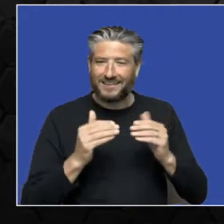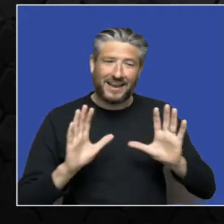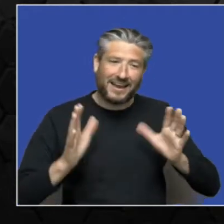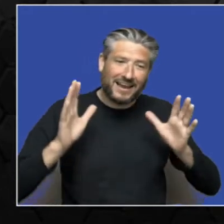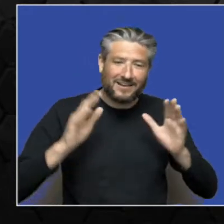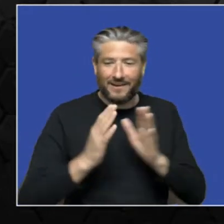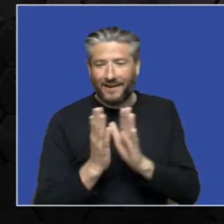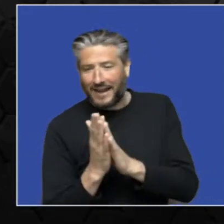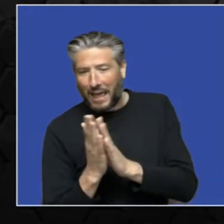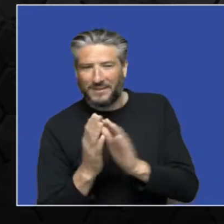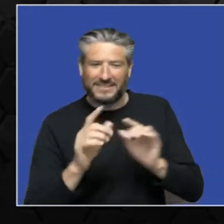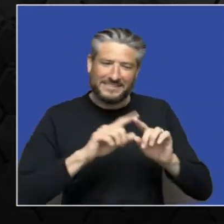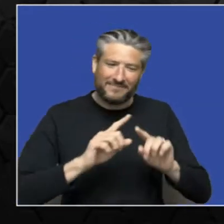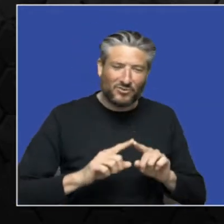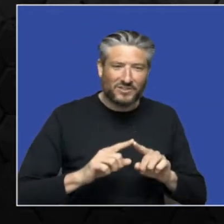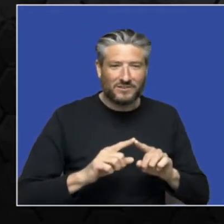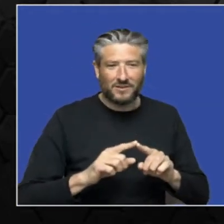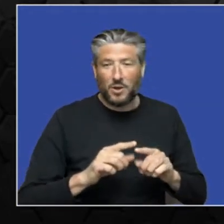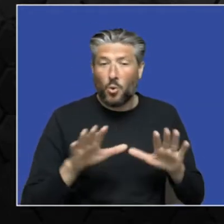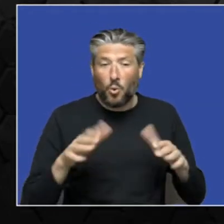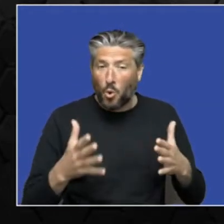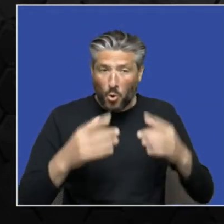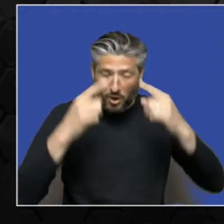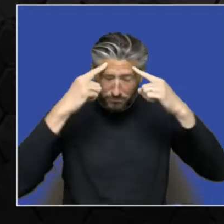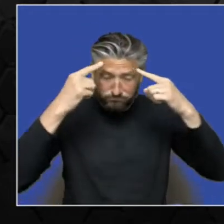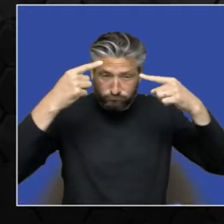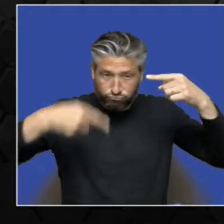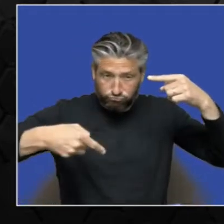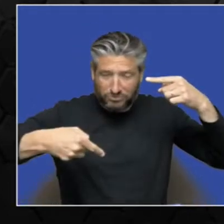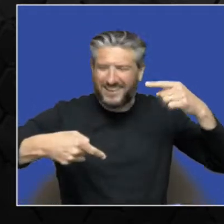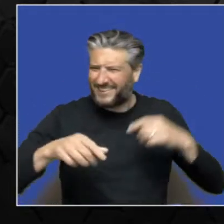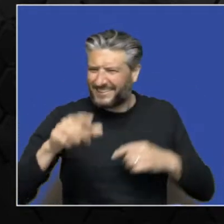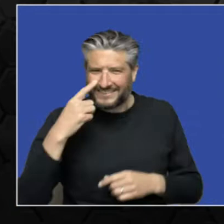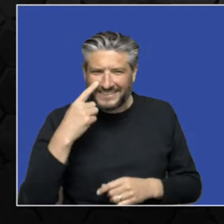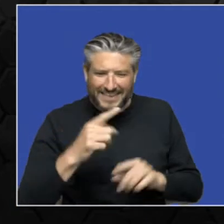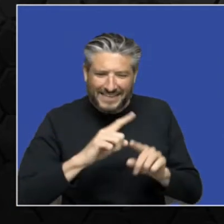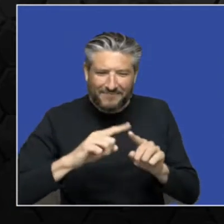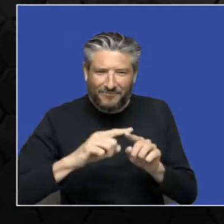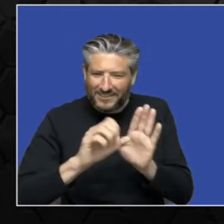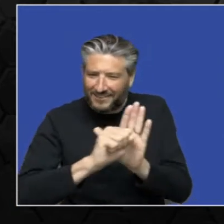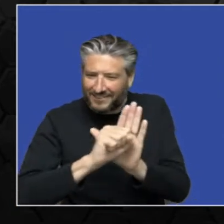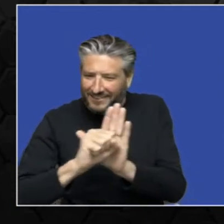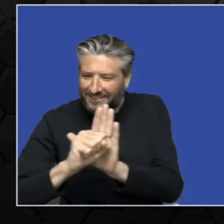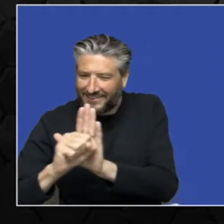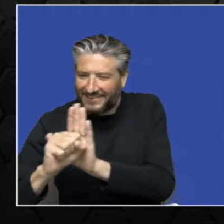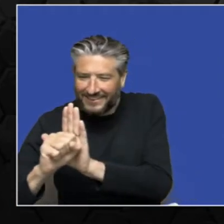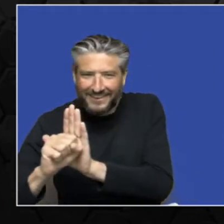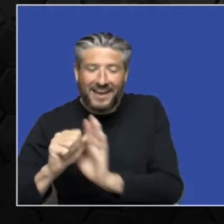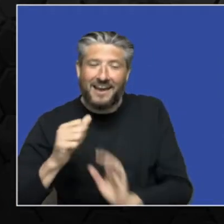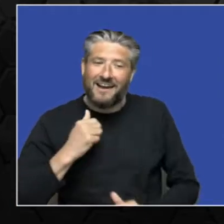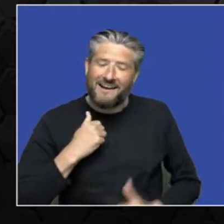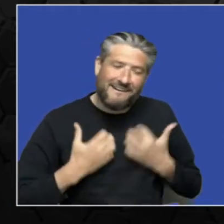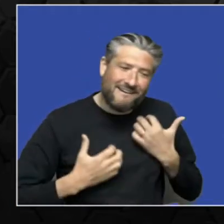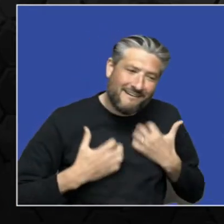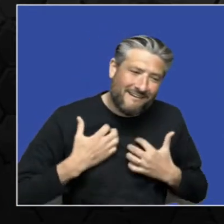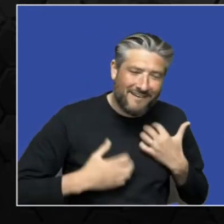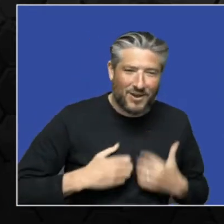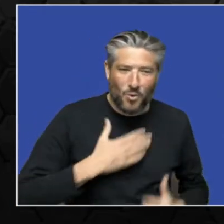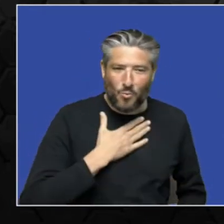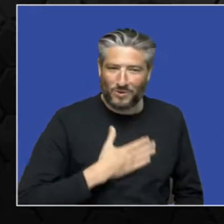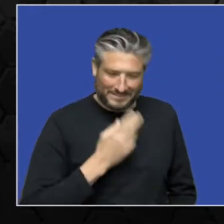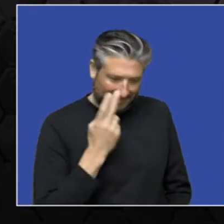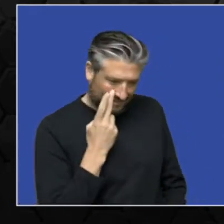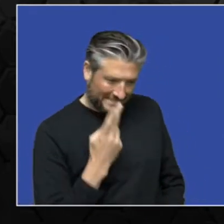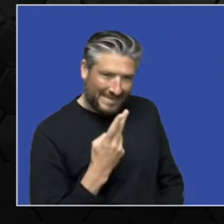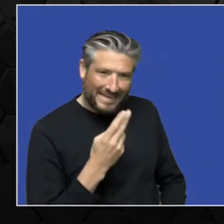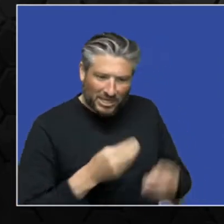emoji. I'm curious to see at the end which kind of emojis you all posted in the chat.